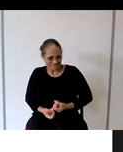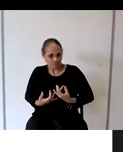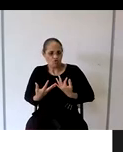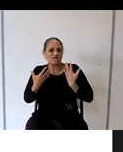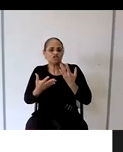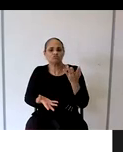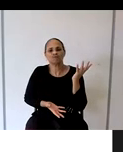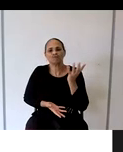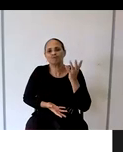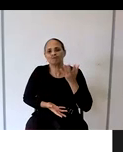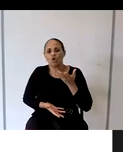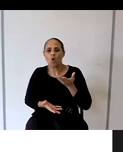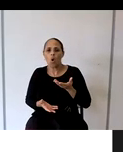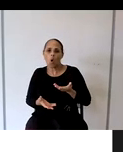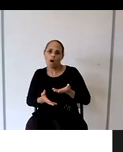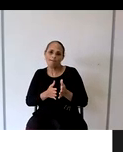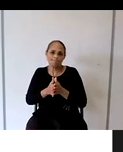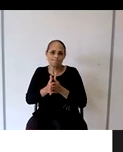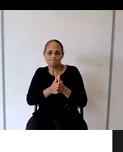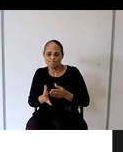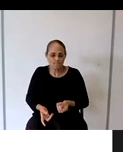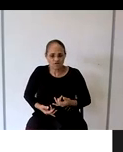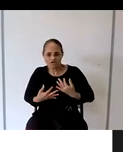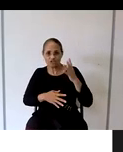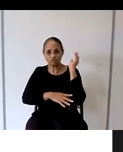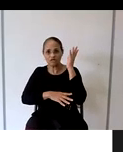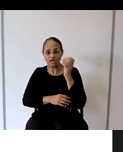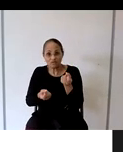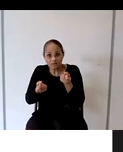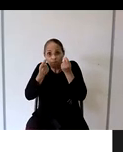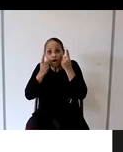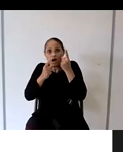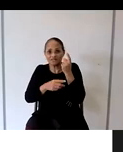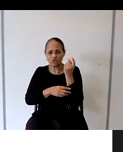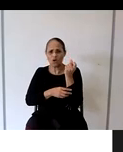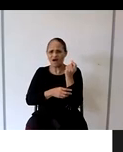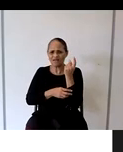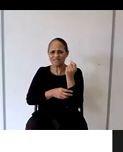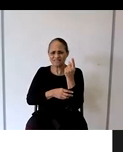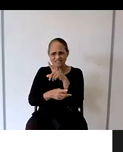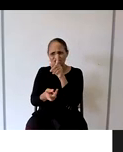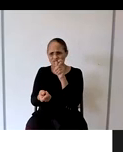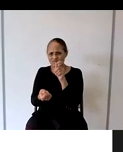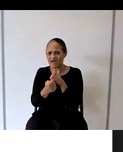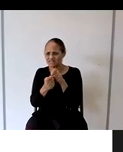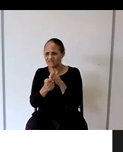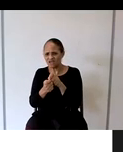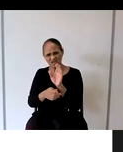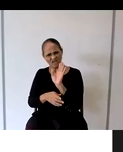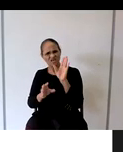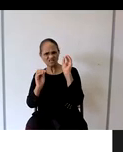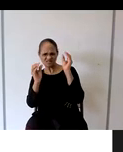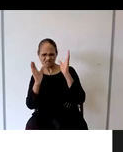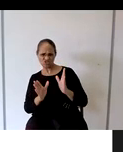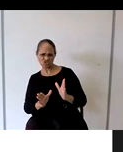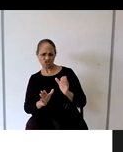or motivational speech. He was very surprised to know that she was actually his teacher.